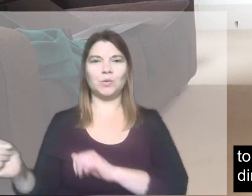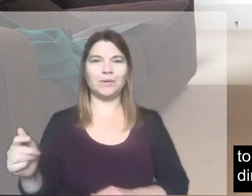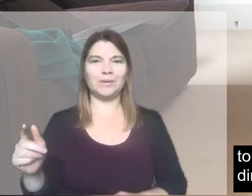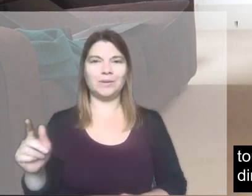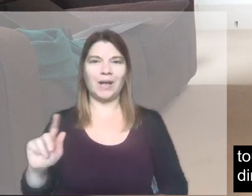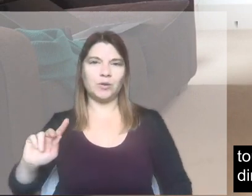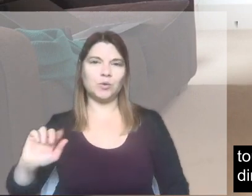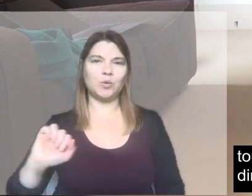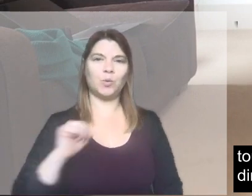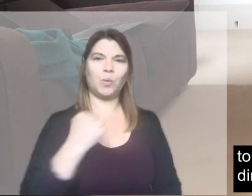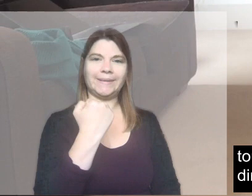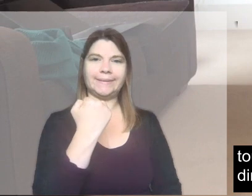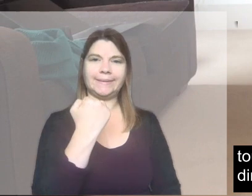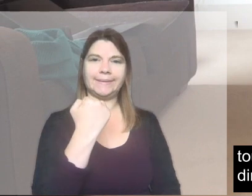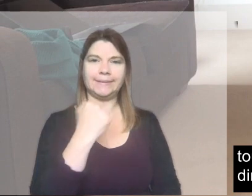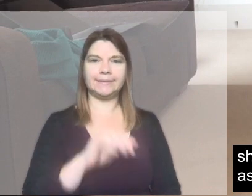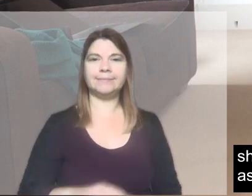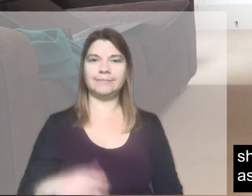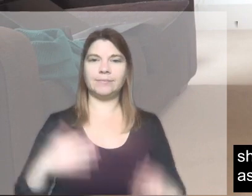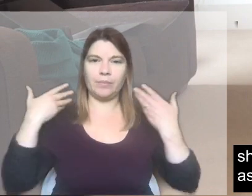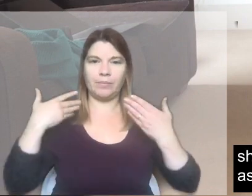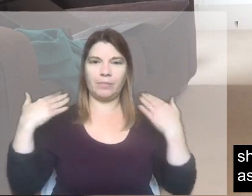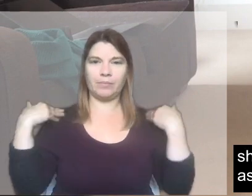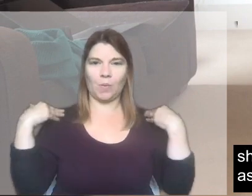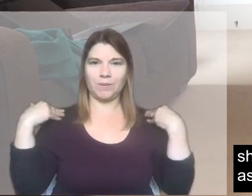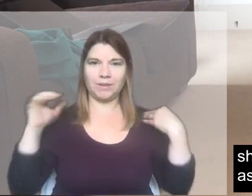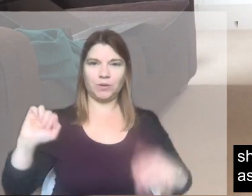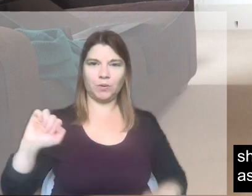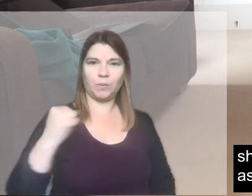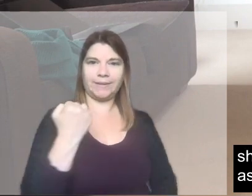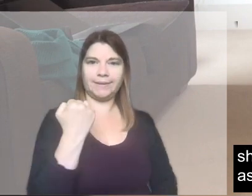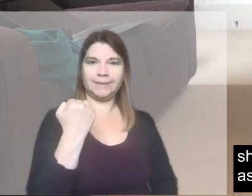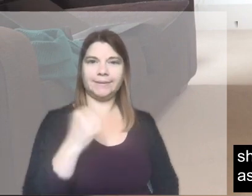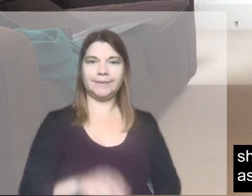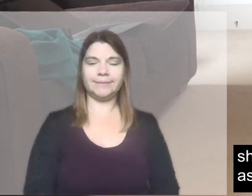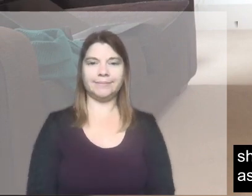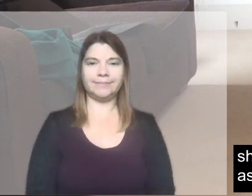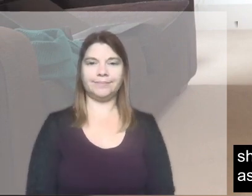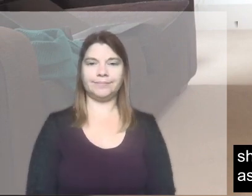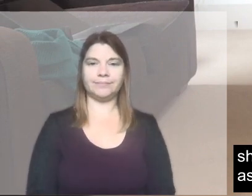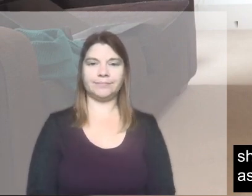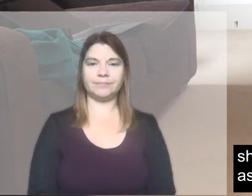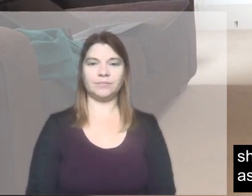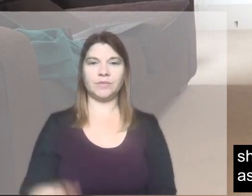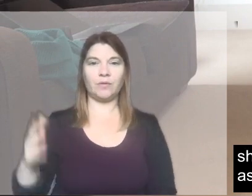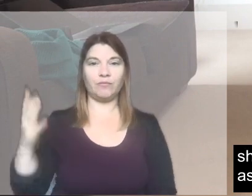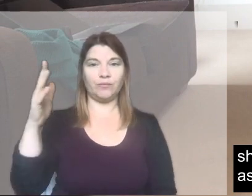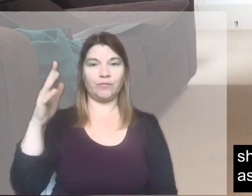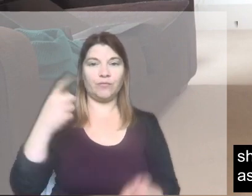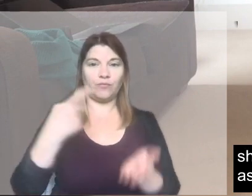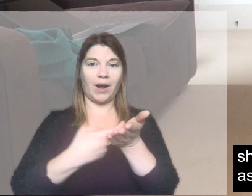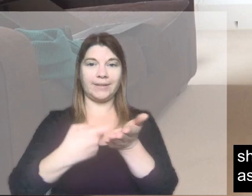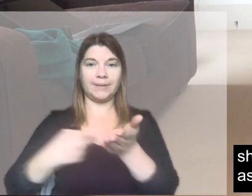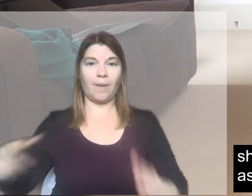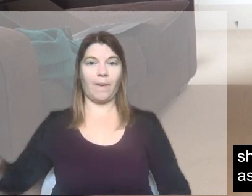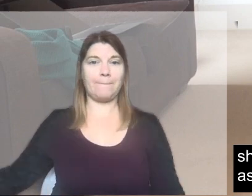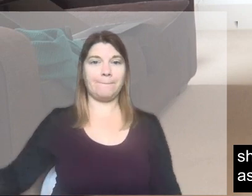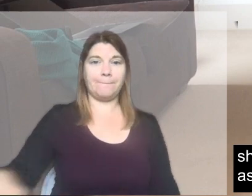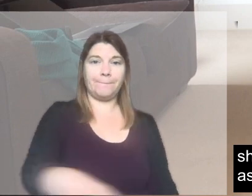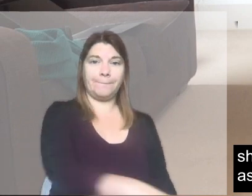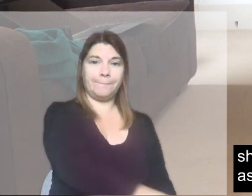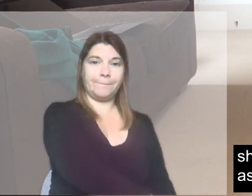get a twist in your shoulders and in your upper body. Okay, so as my right